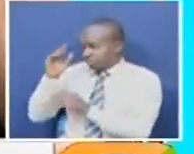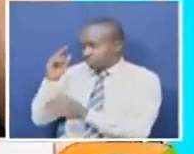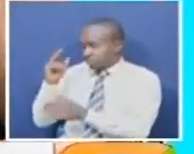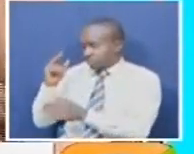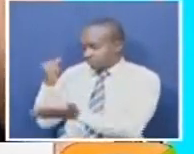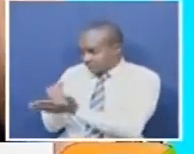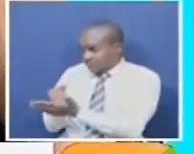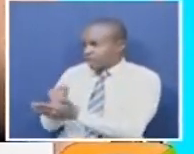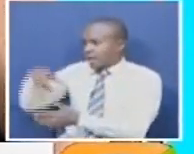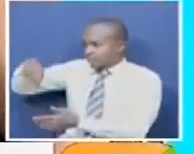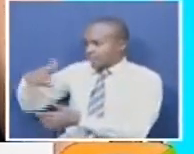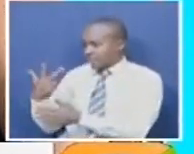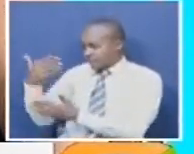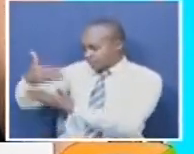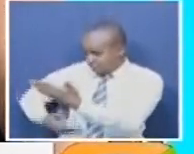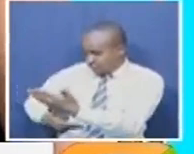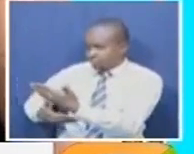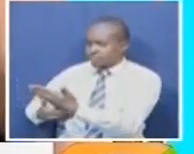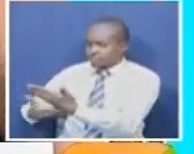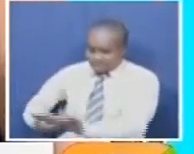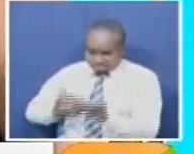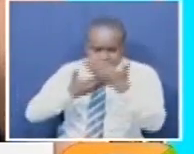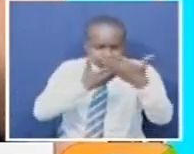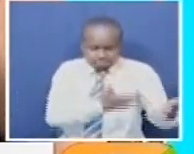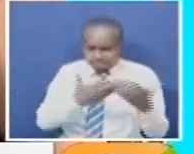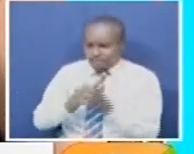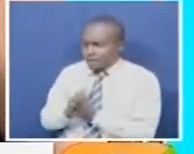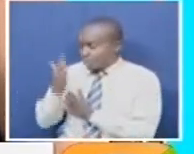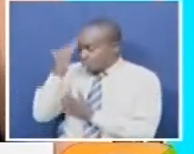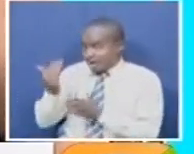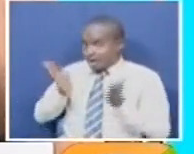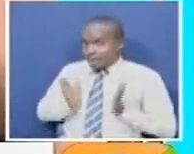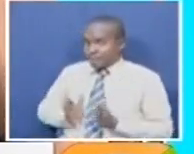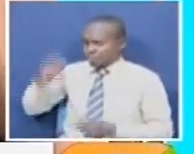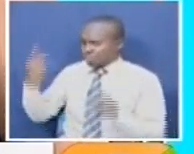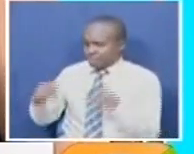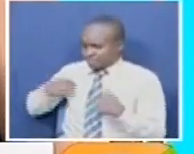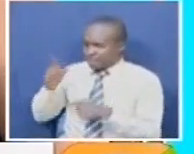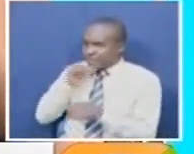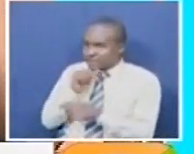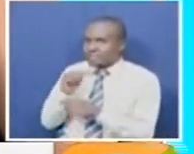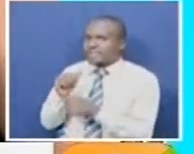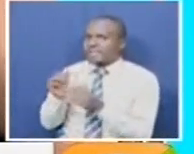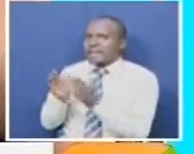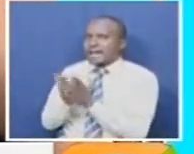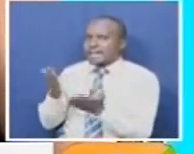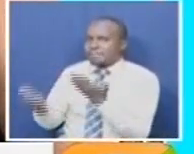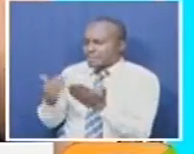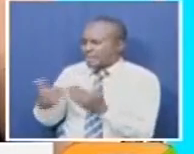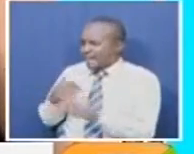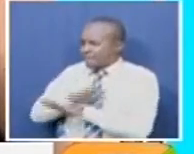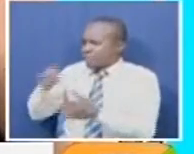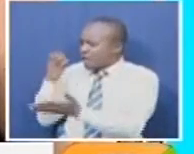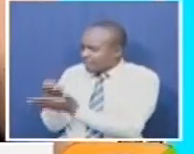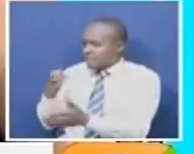and I came to you because perhaps somebody beat me all night, and maybe there's really no evidence to